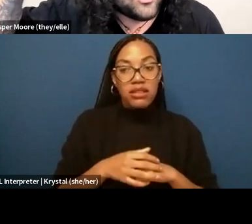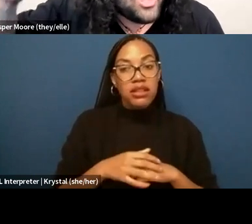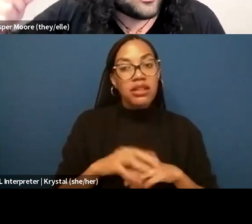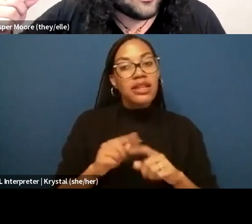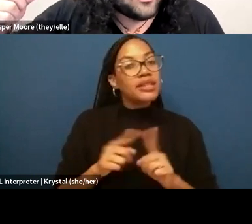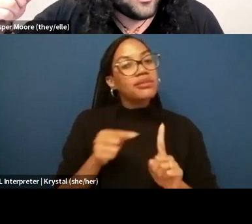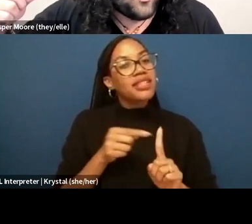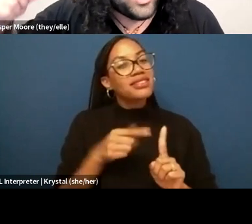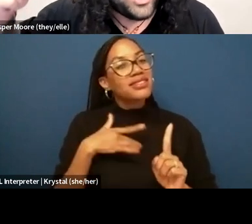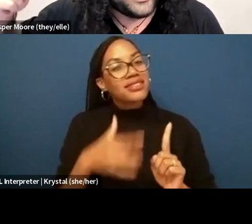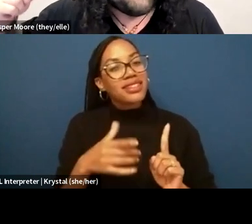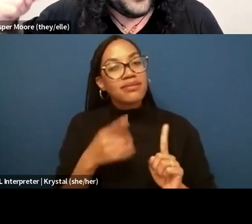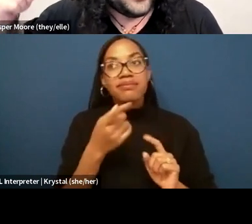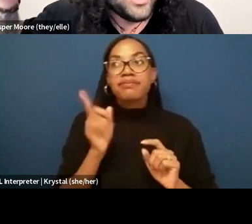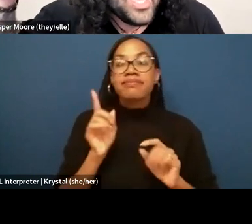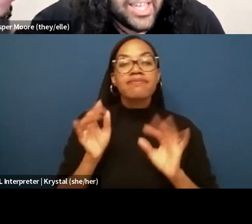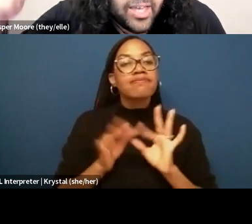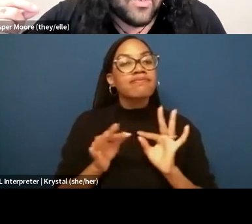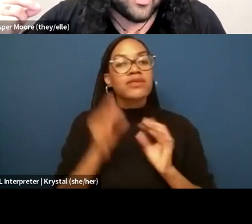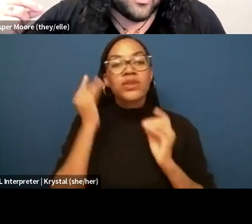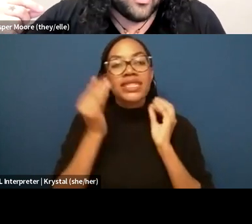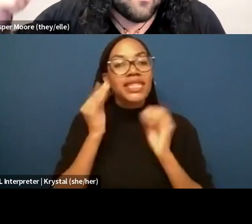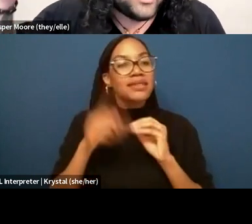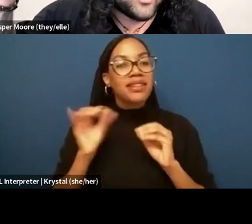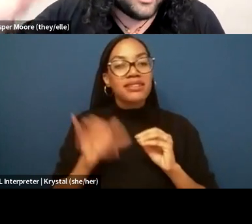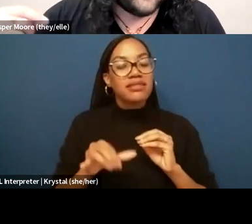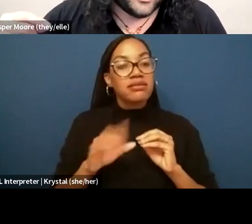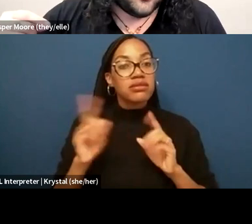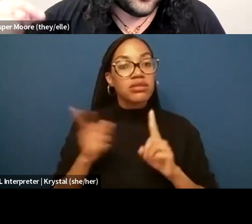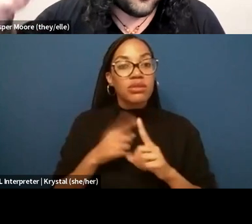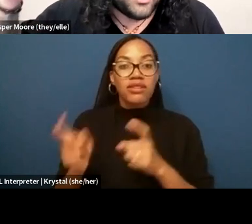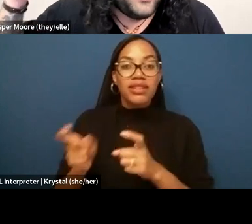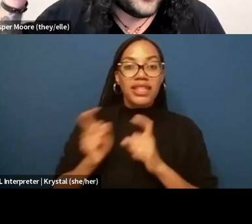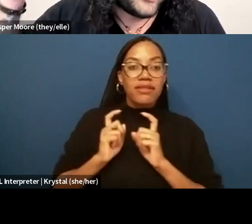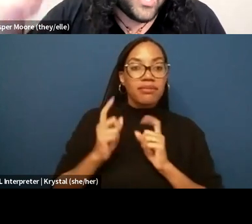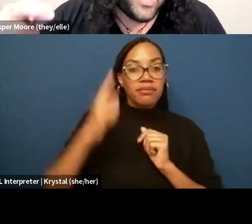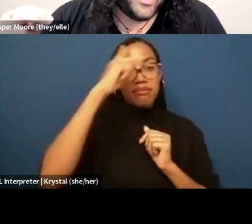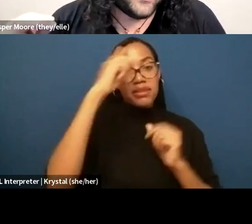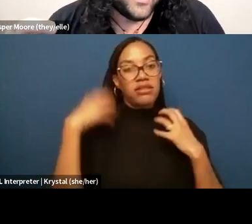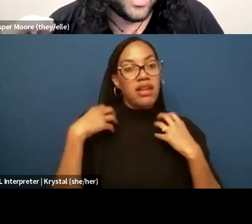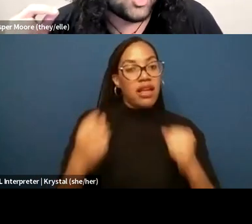often thought of when I am being given a mental health diagnosis, when I'm being